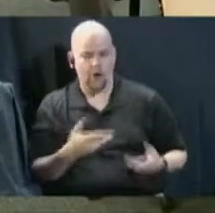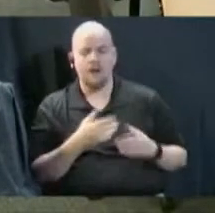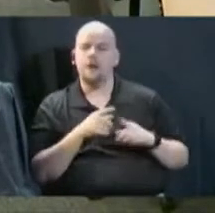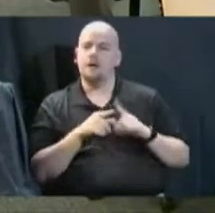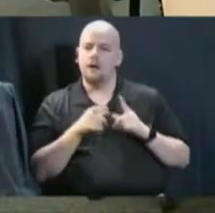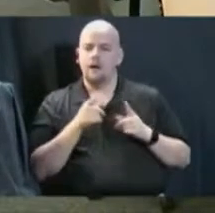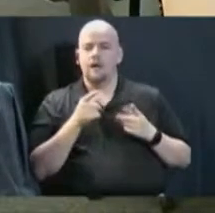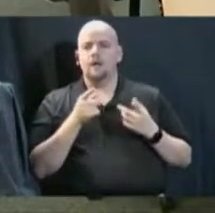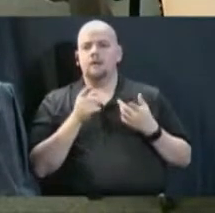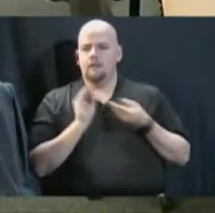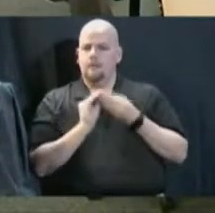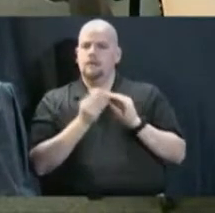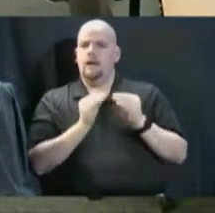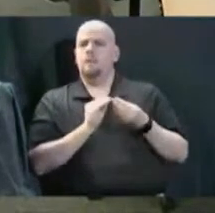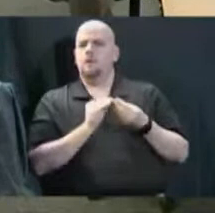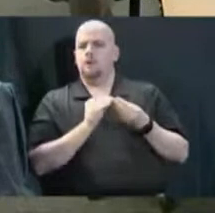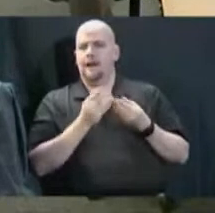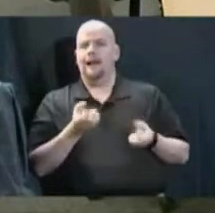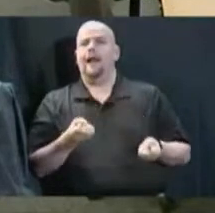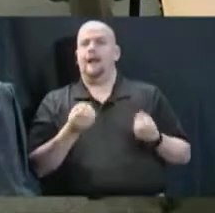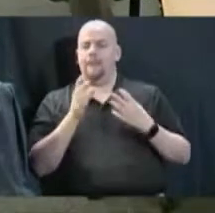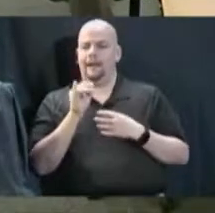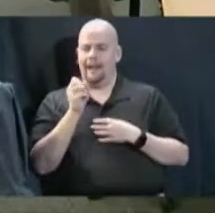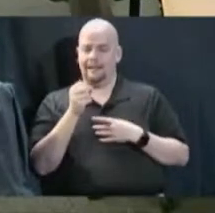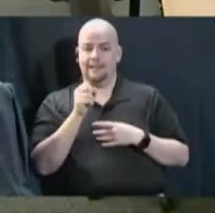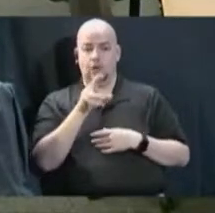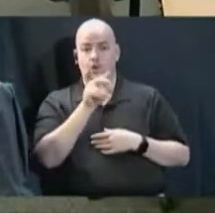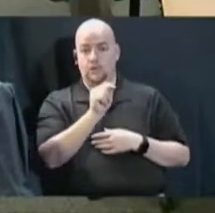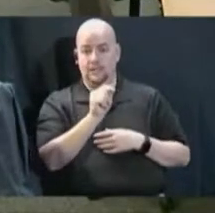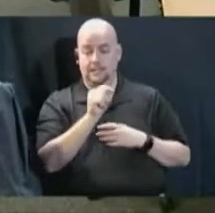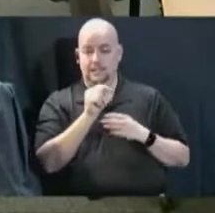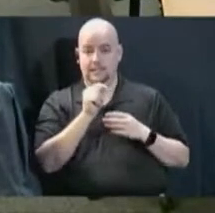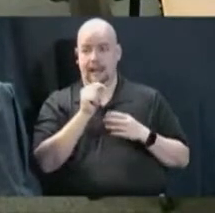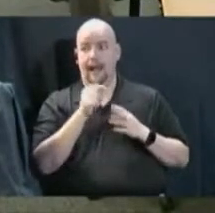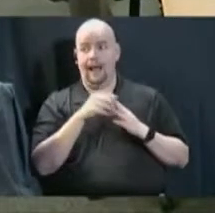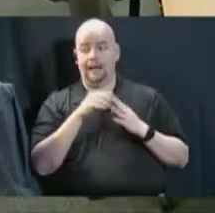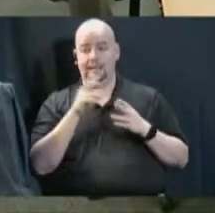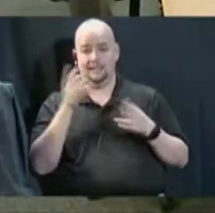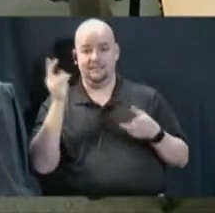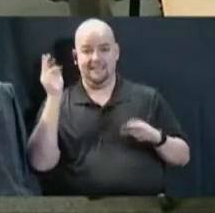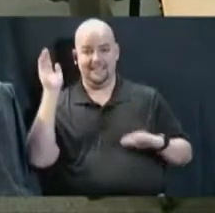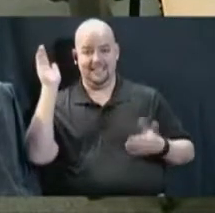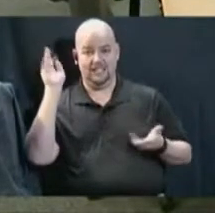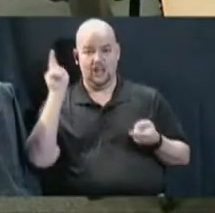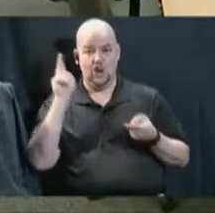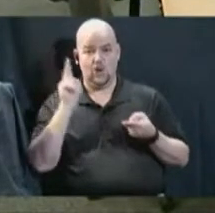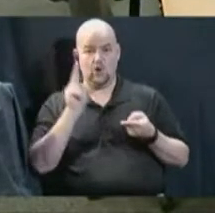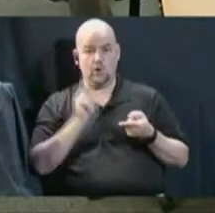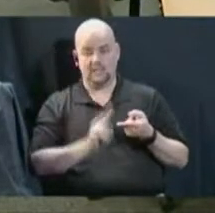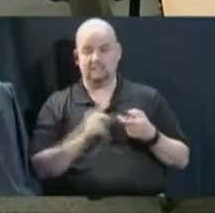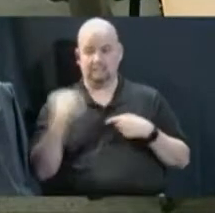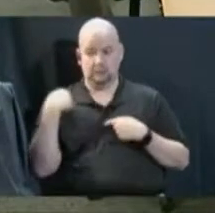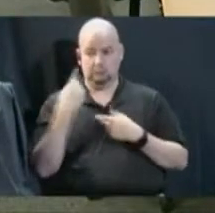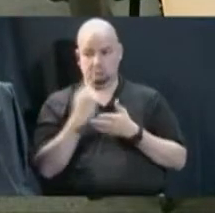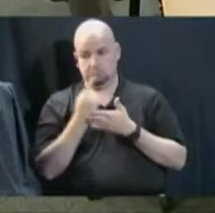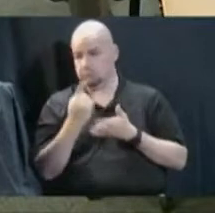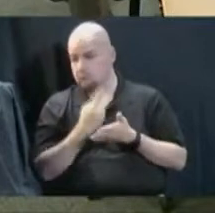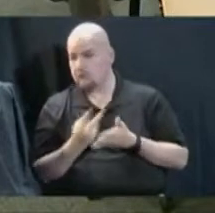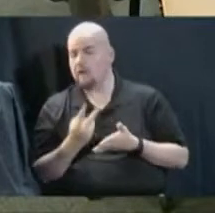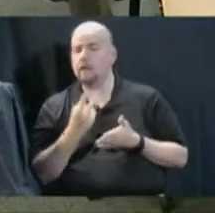so just the numbers of cases at UT has actually been decreasing over the last week or so. It looks like as